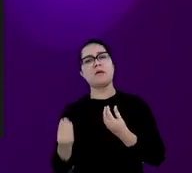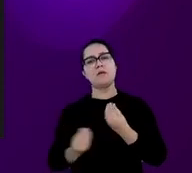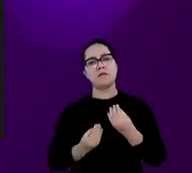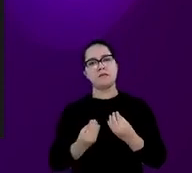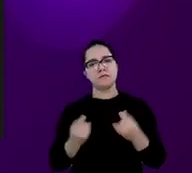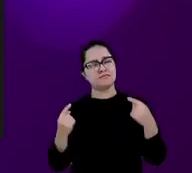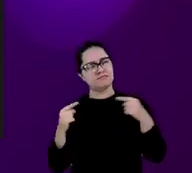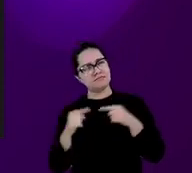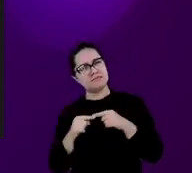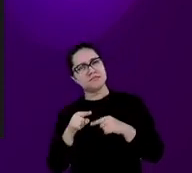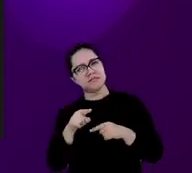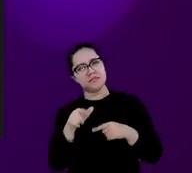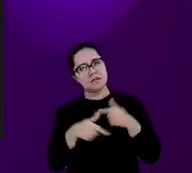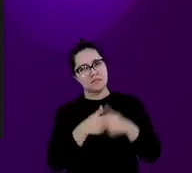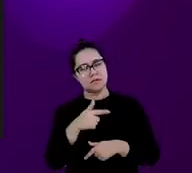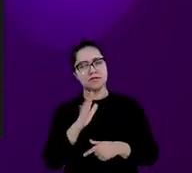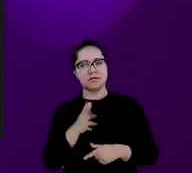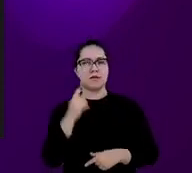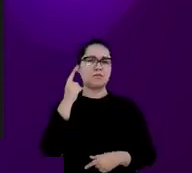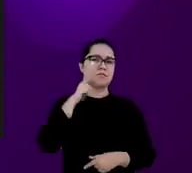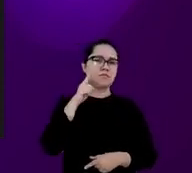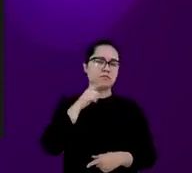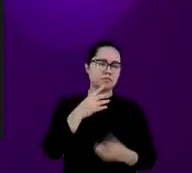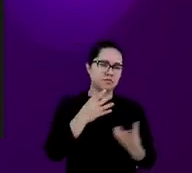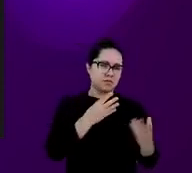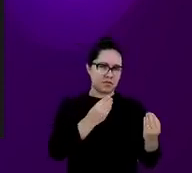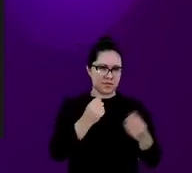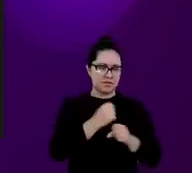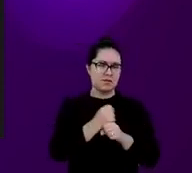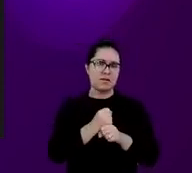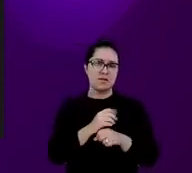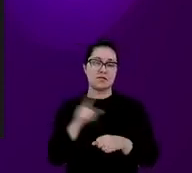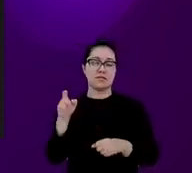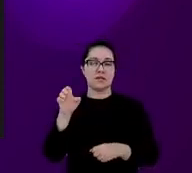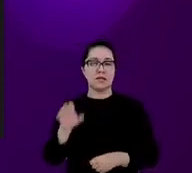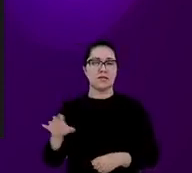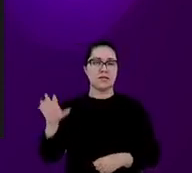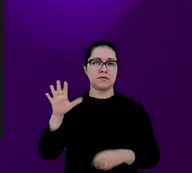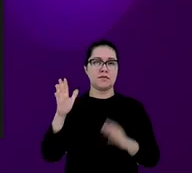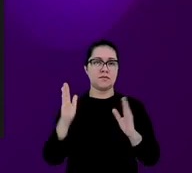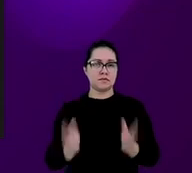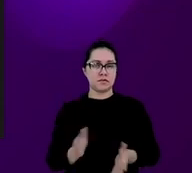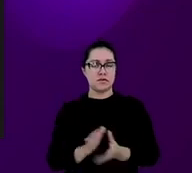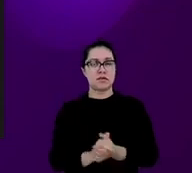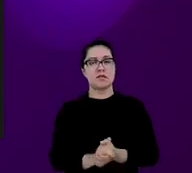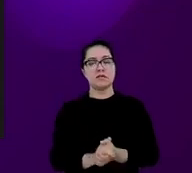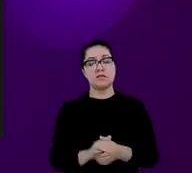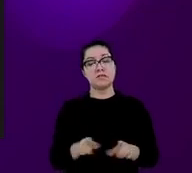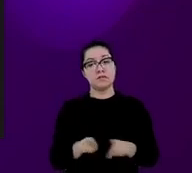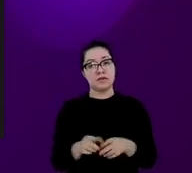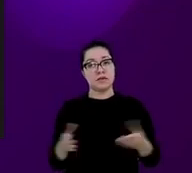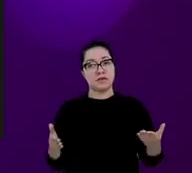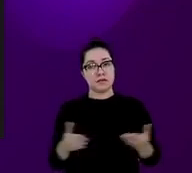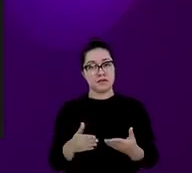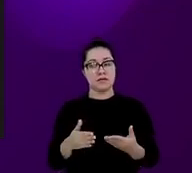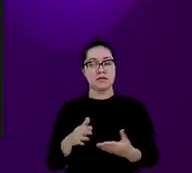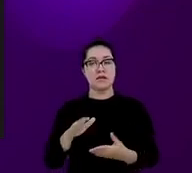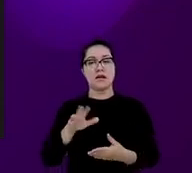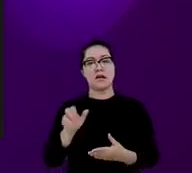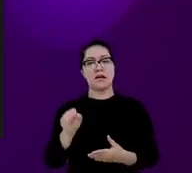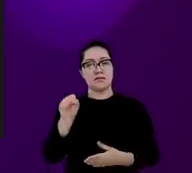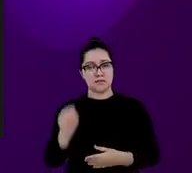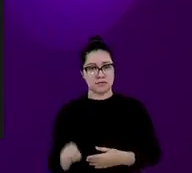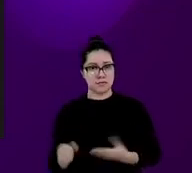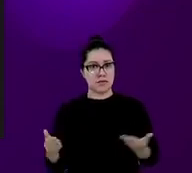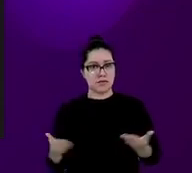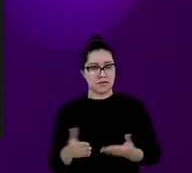are in Europe, also you are visiting professor at South Africa, and literally you know everyone in the